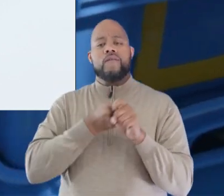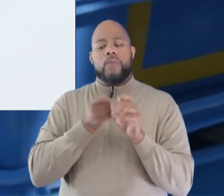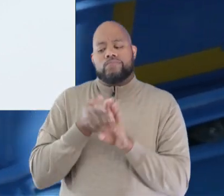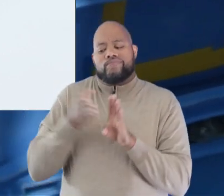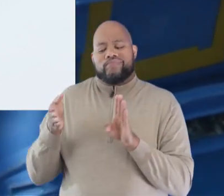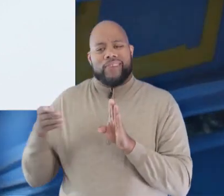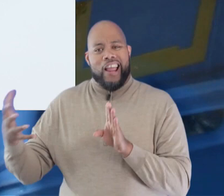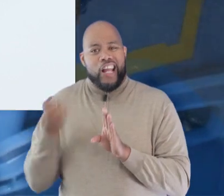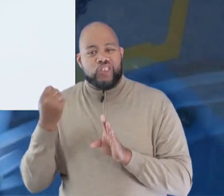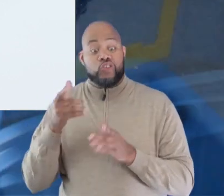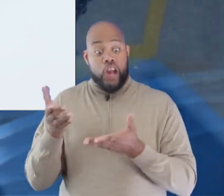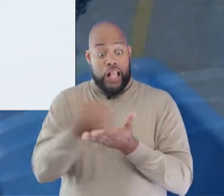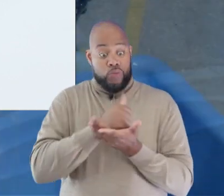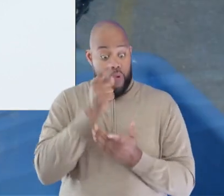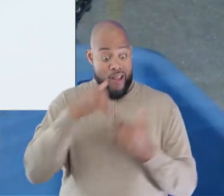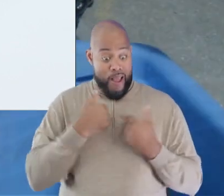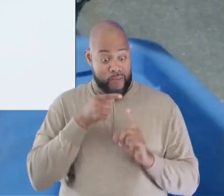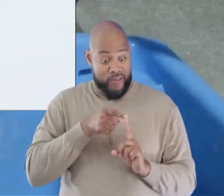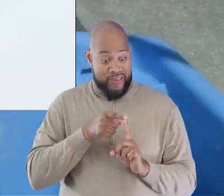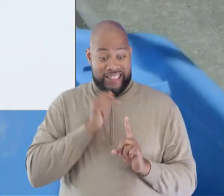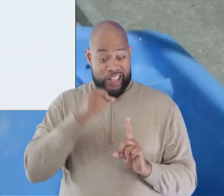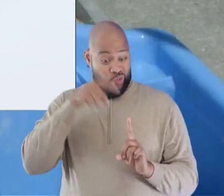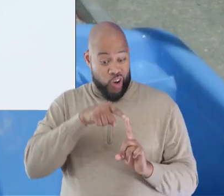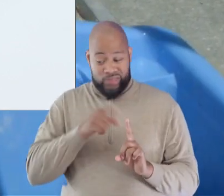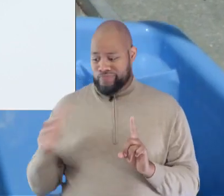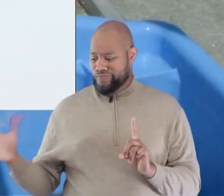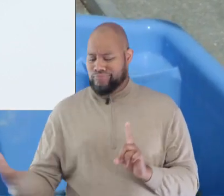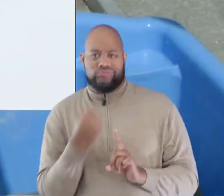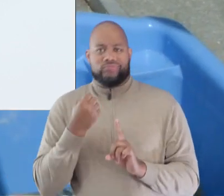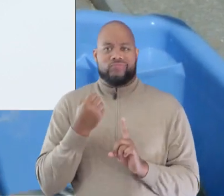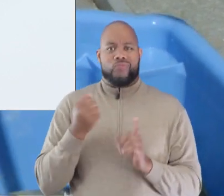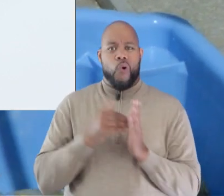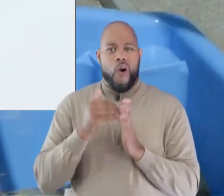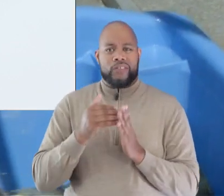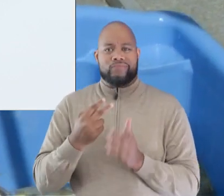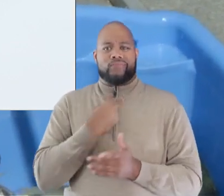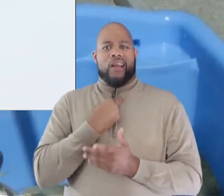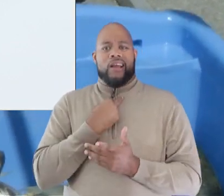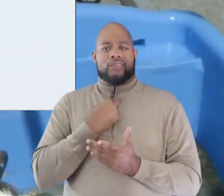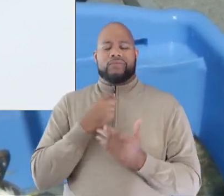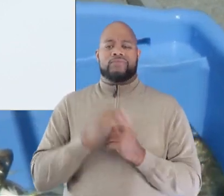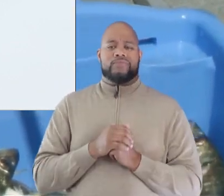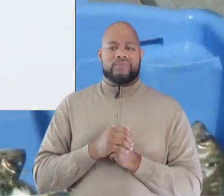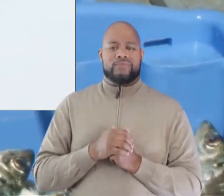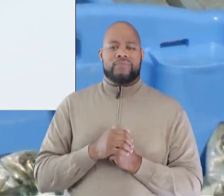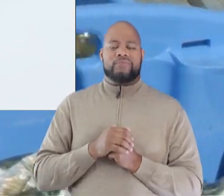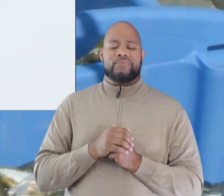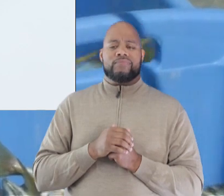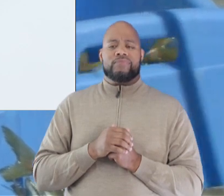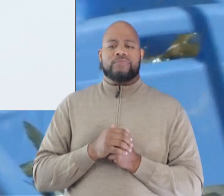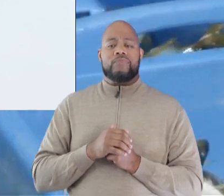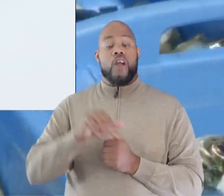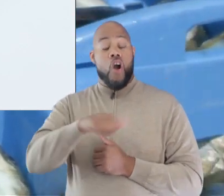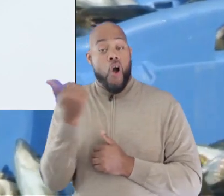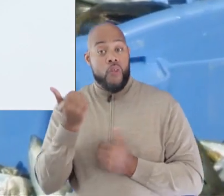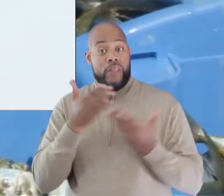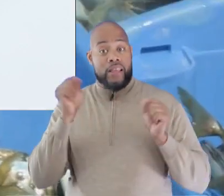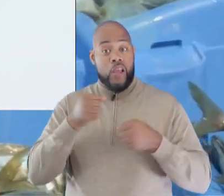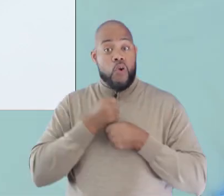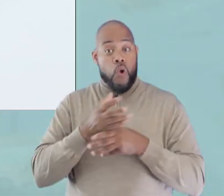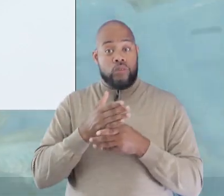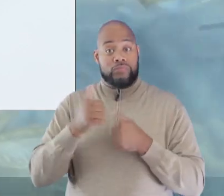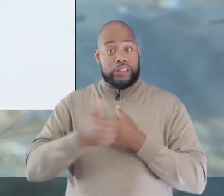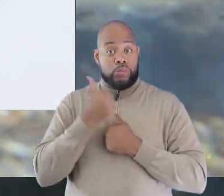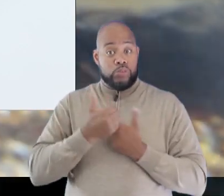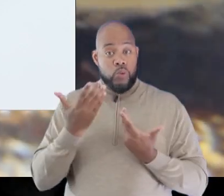from bycatch, where you're collecting species that weren't targeted, but often get caught from these indiscriminate fishing methods. Another thing that can